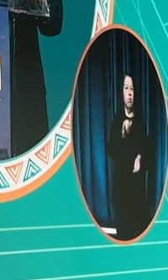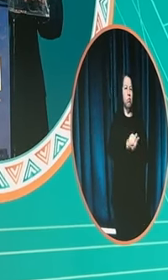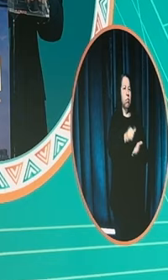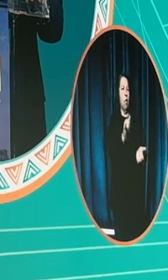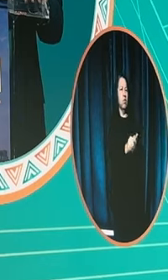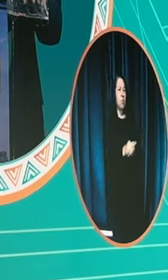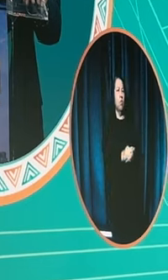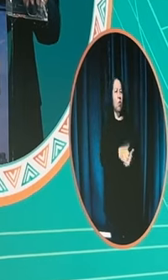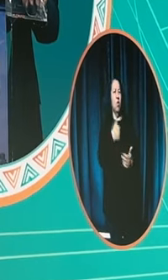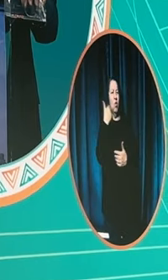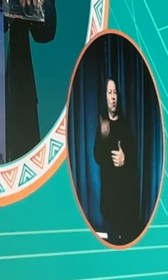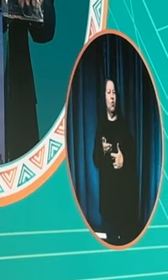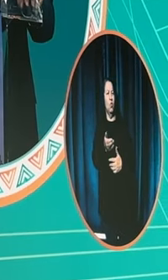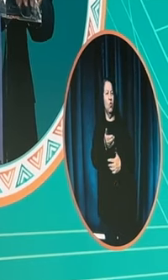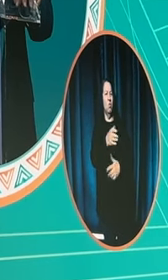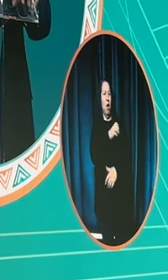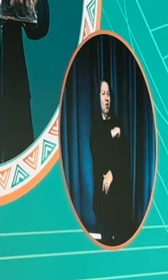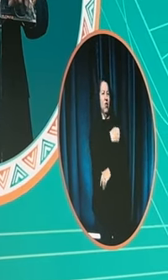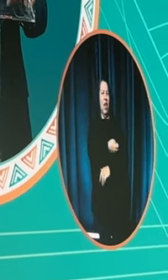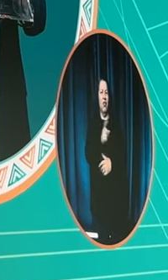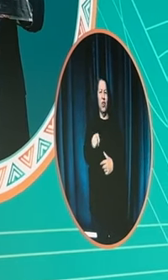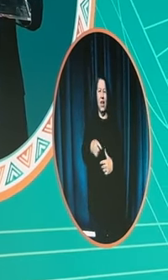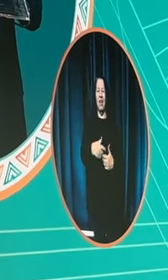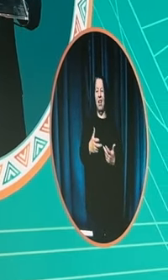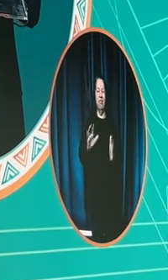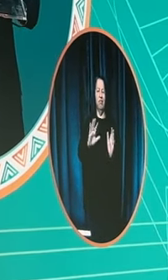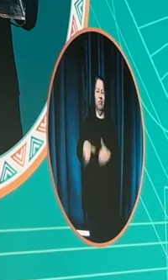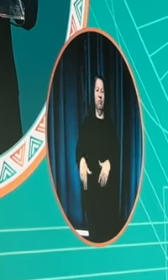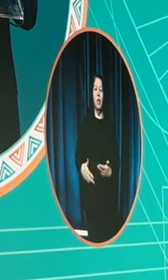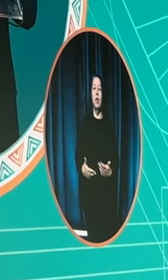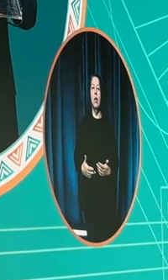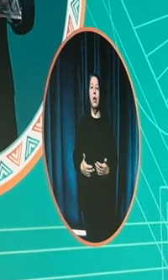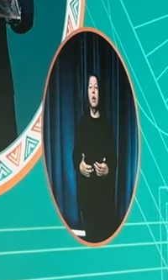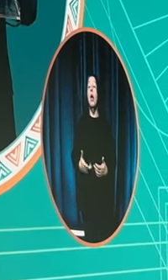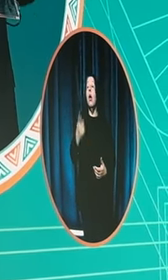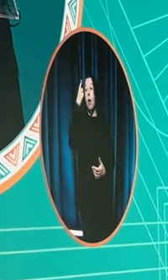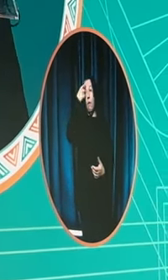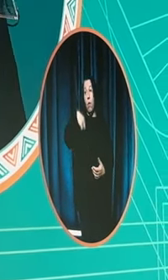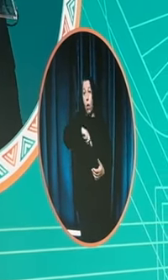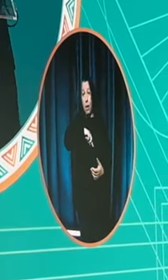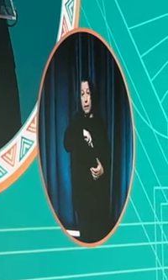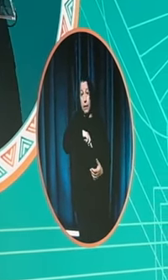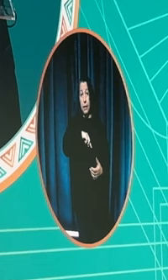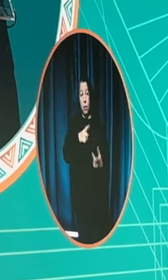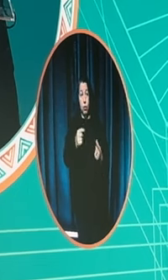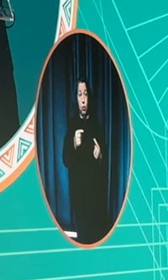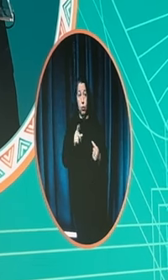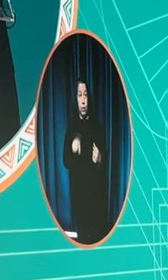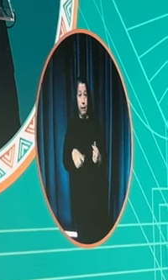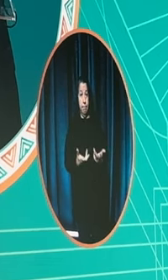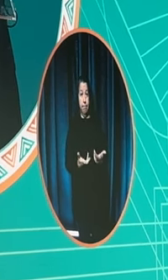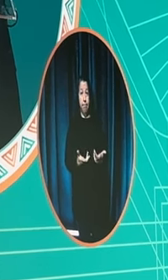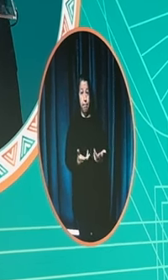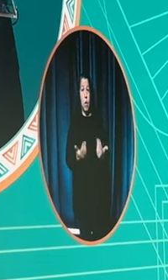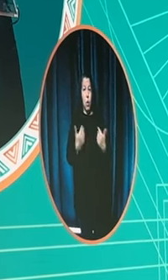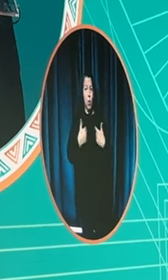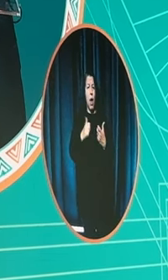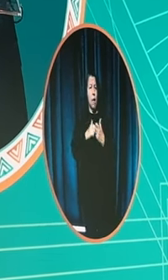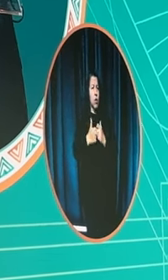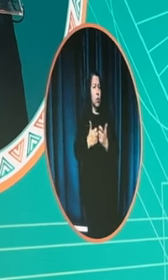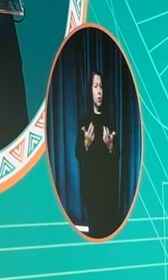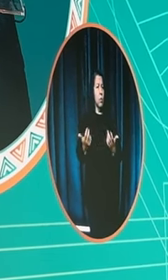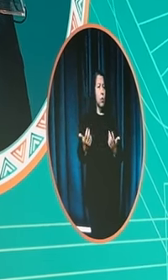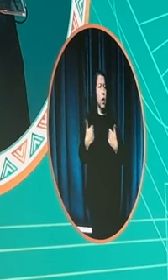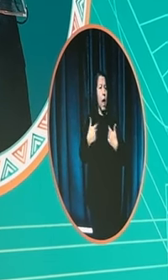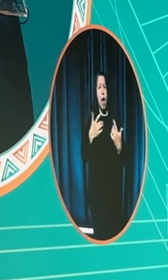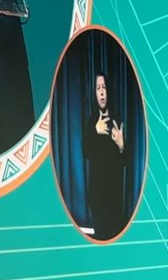much energy. I'm not going to do it. For us, here's what we need to do. We have issues. We have problems